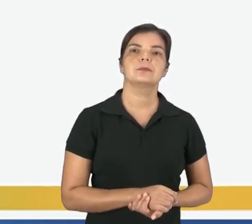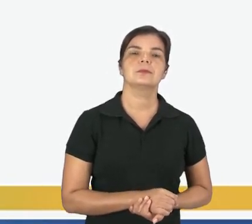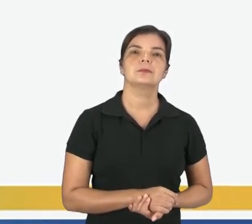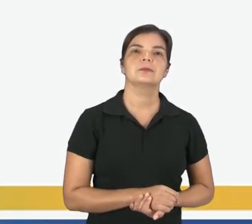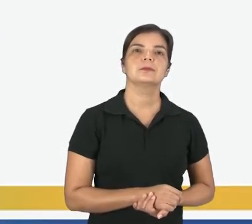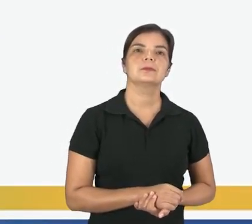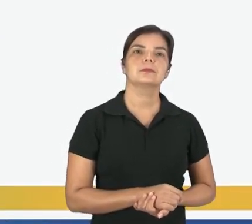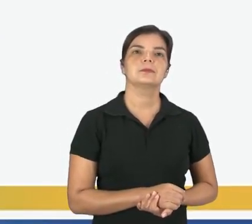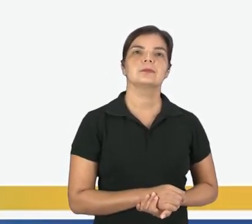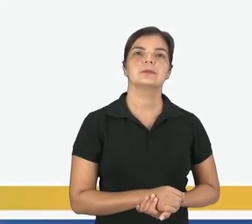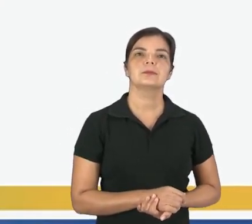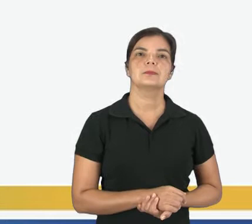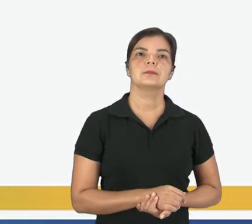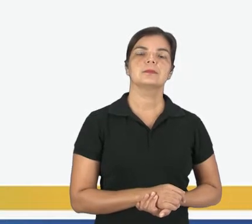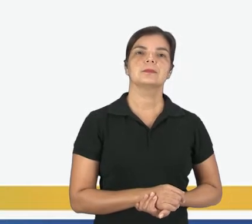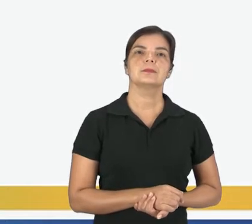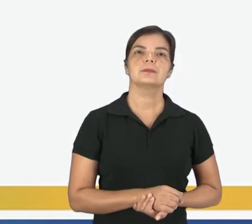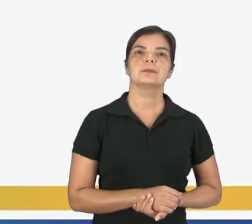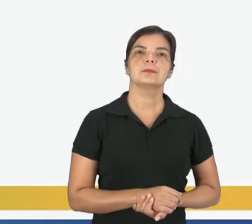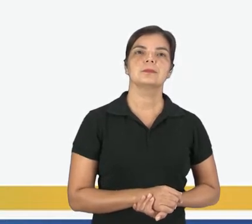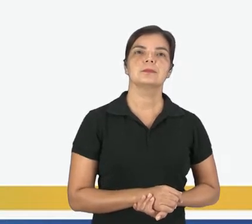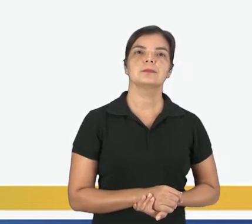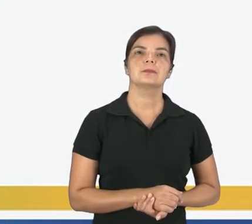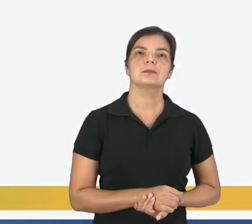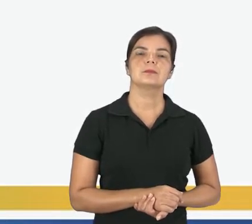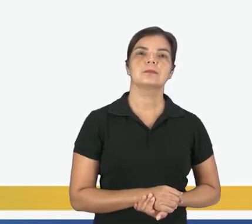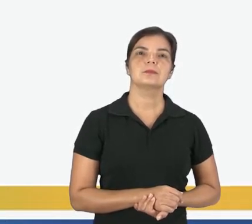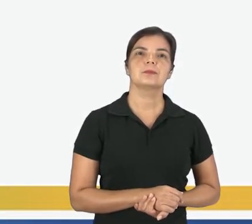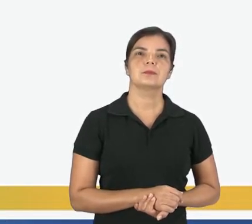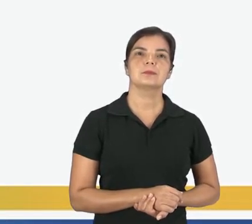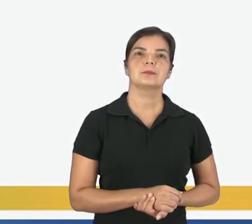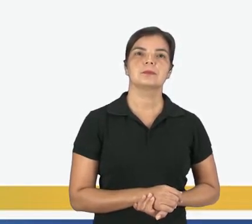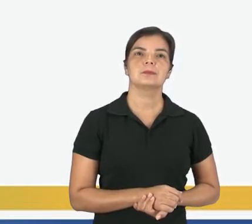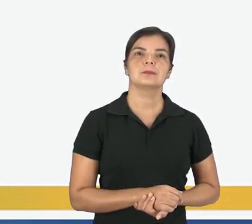The past is gone.